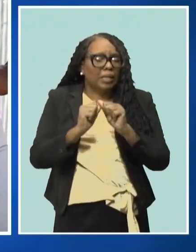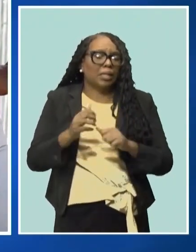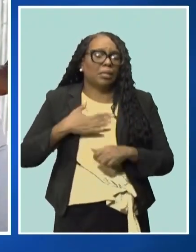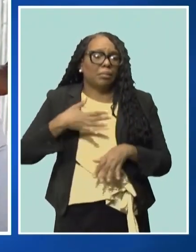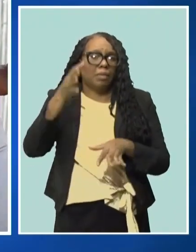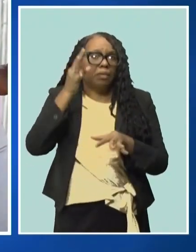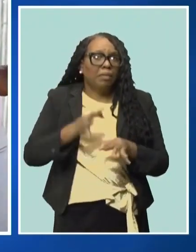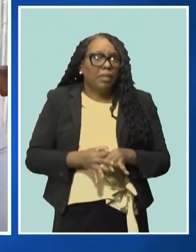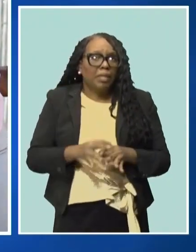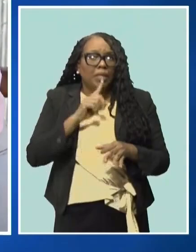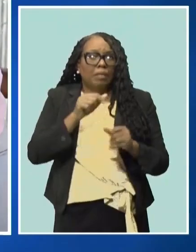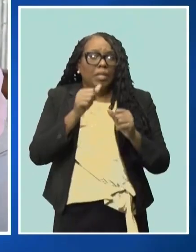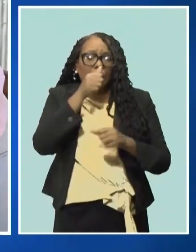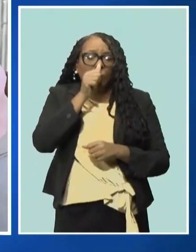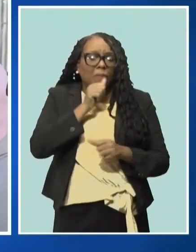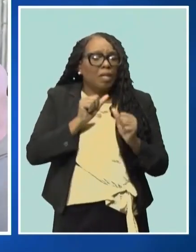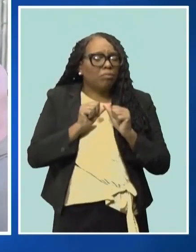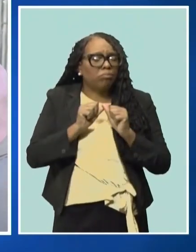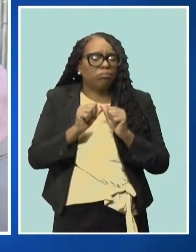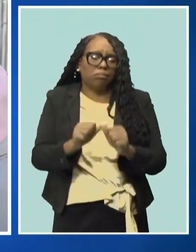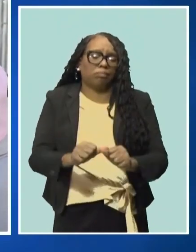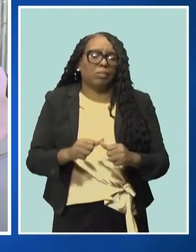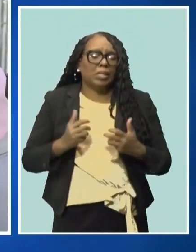to get through this, because